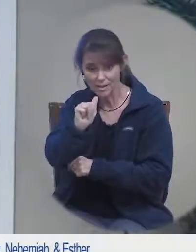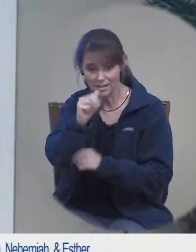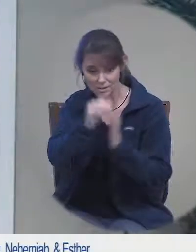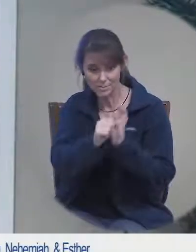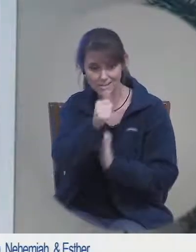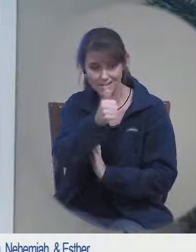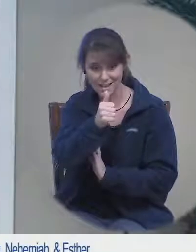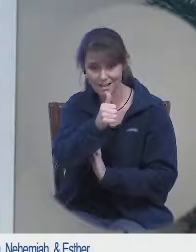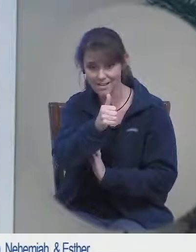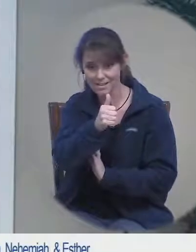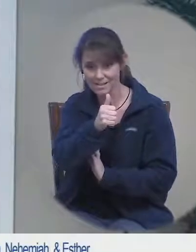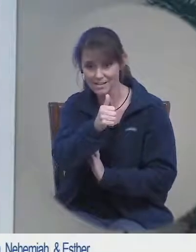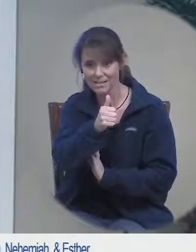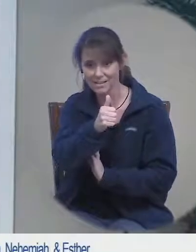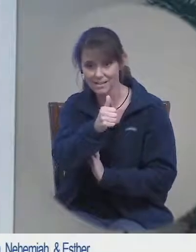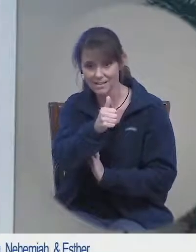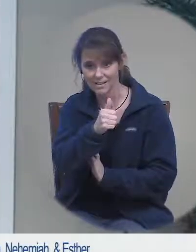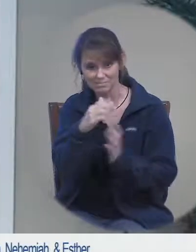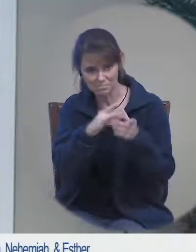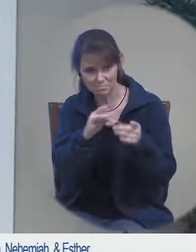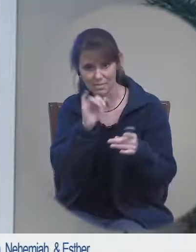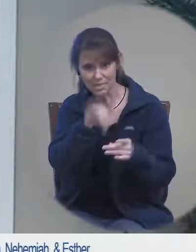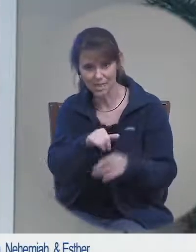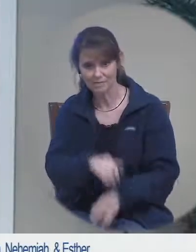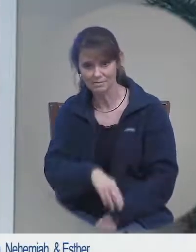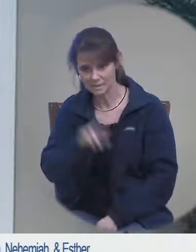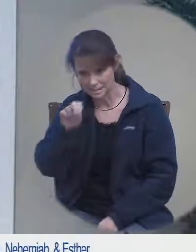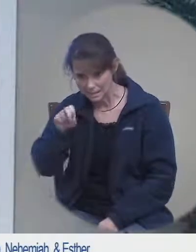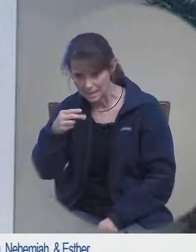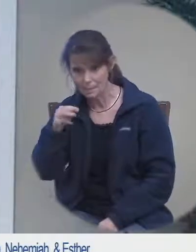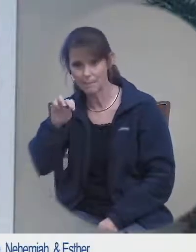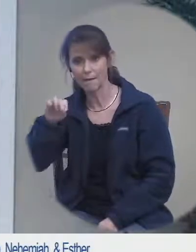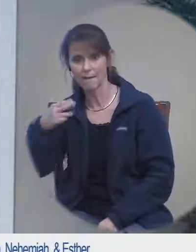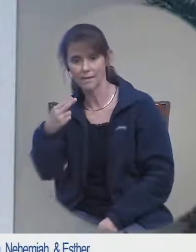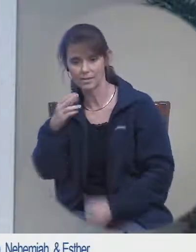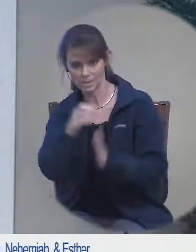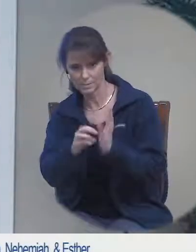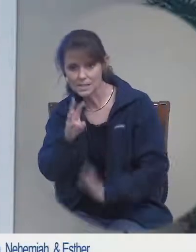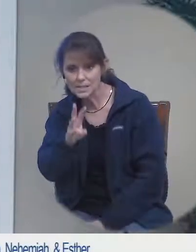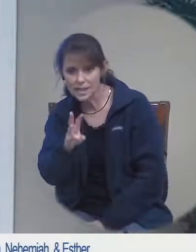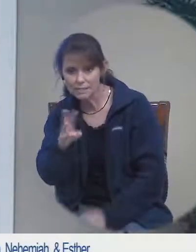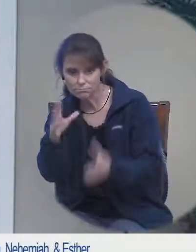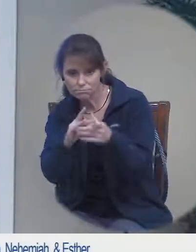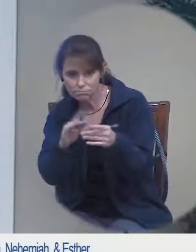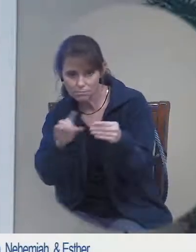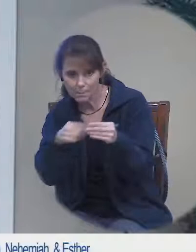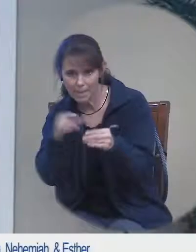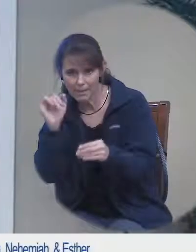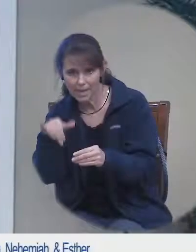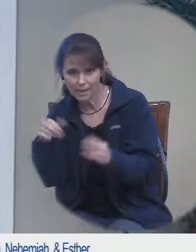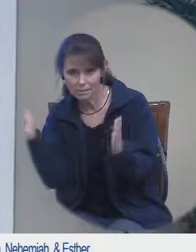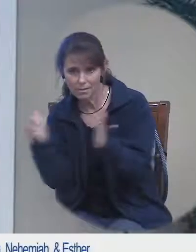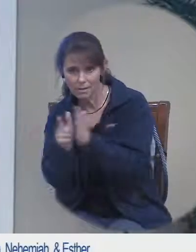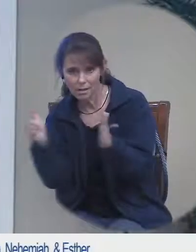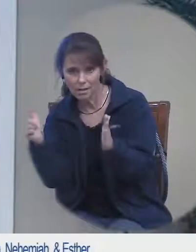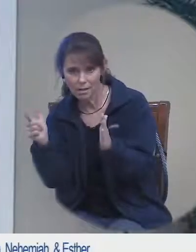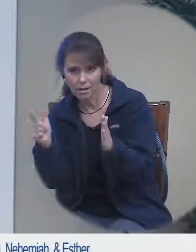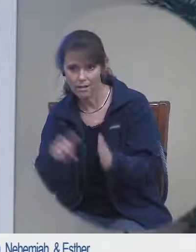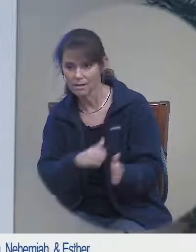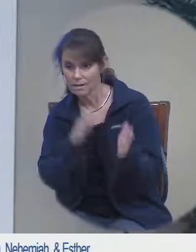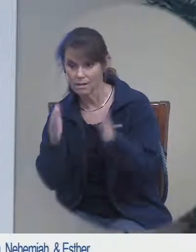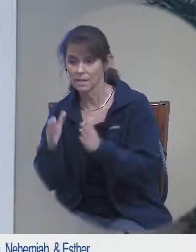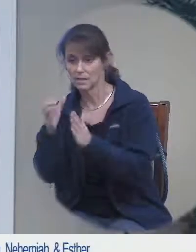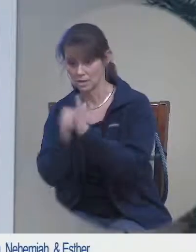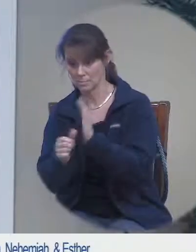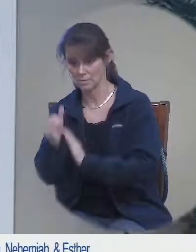Well, what about Nehemiah 6? Didn't we kind of deal with it there? And what did the people declare in chapter 10? Look over at chapter 10